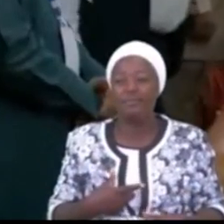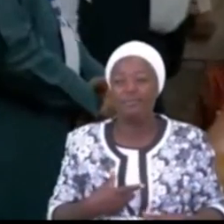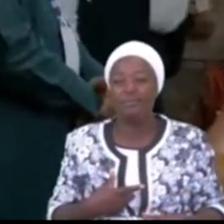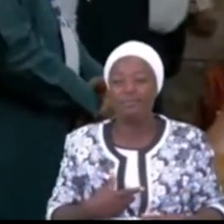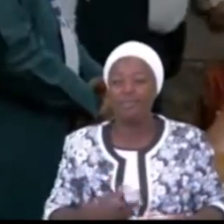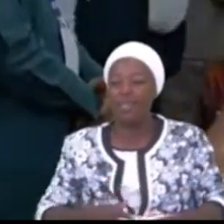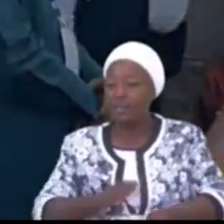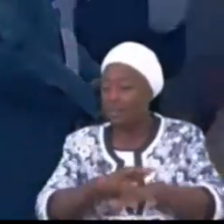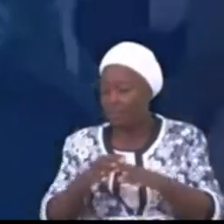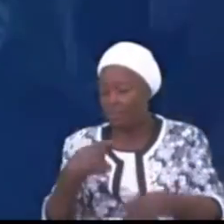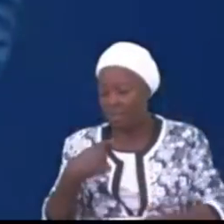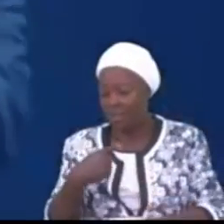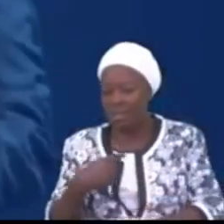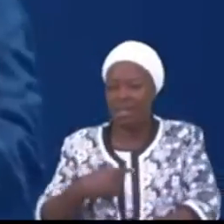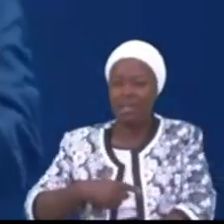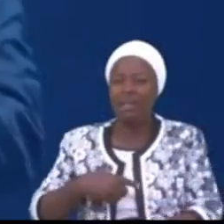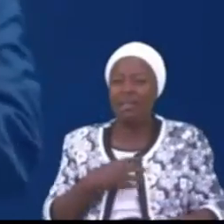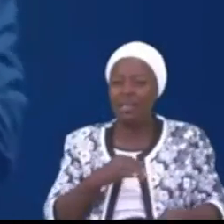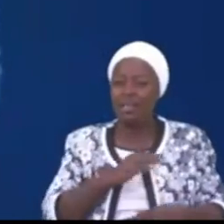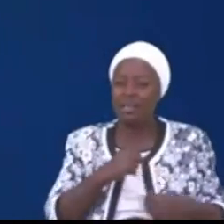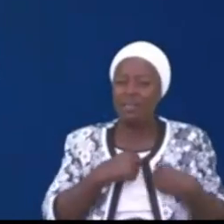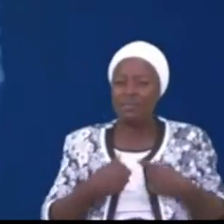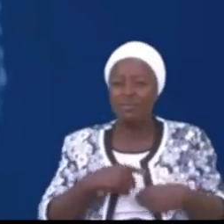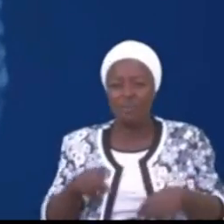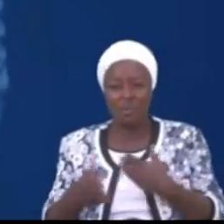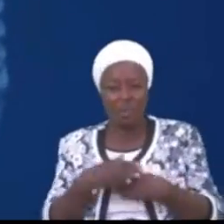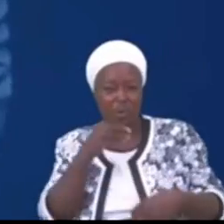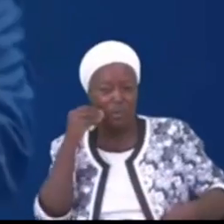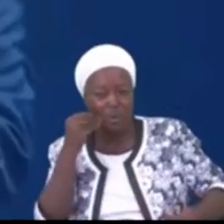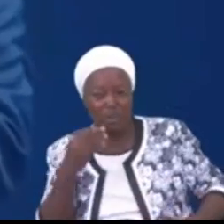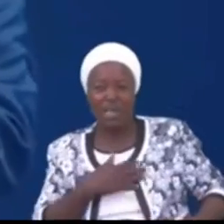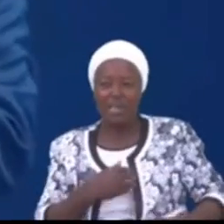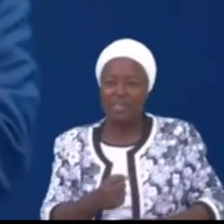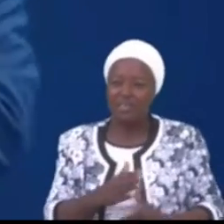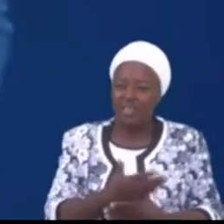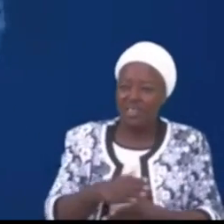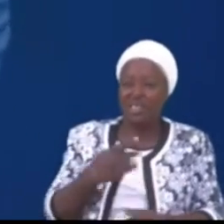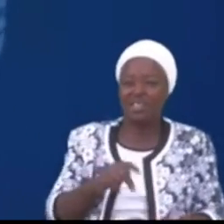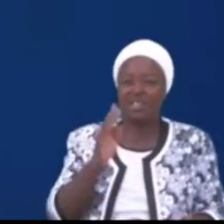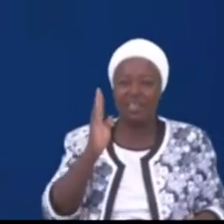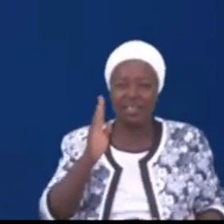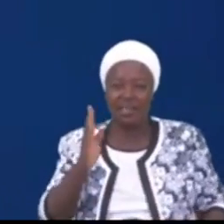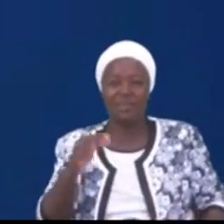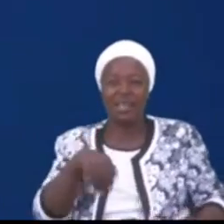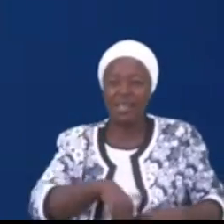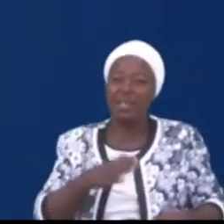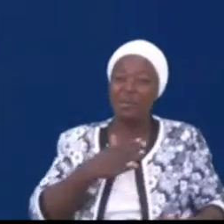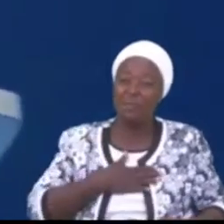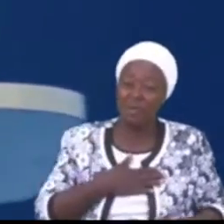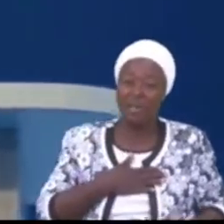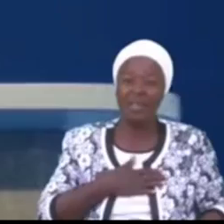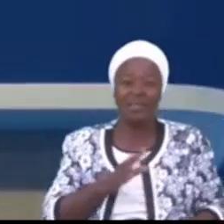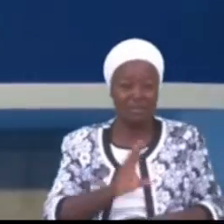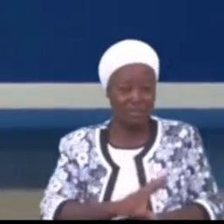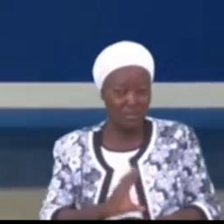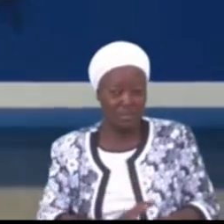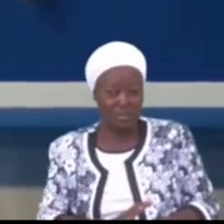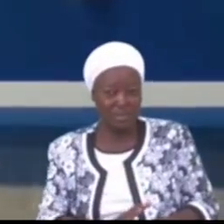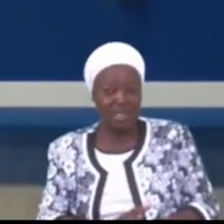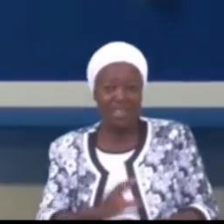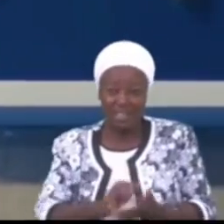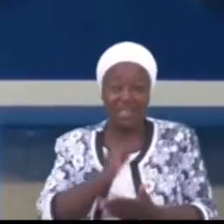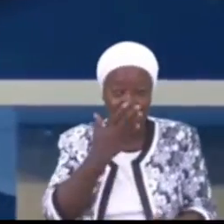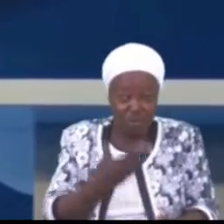Don't say, I'll go back home, I'll share the testimony in my local church. That's